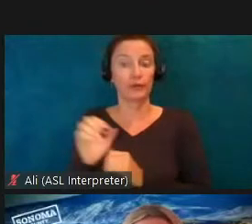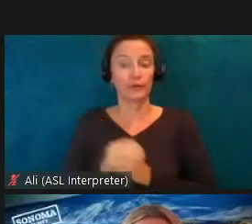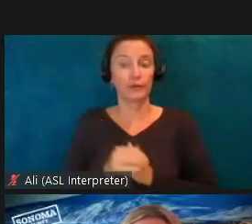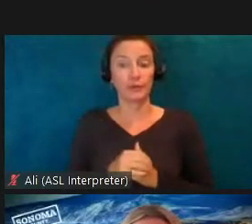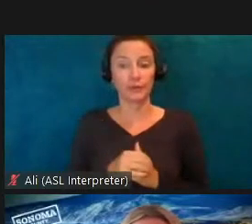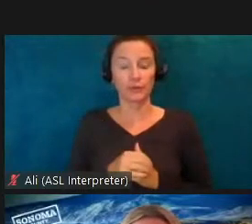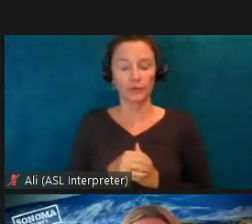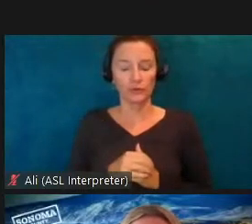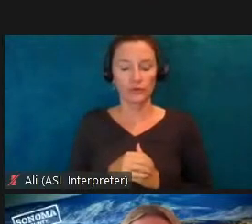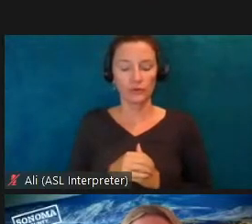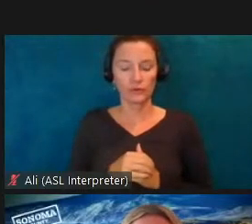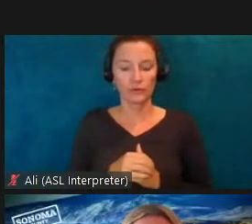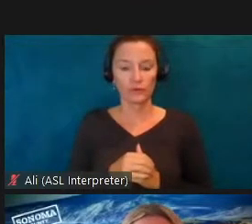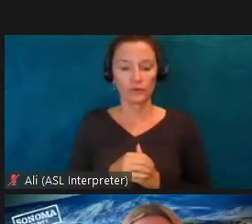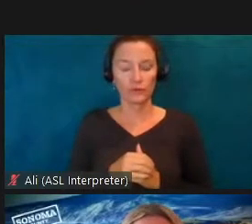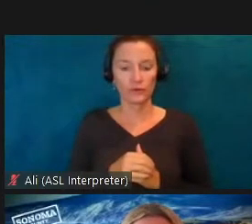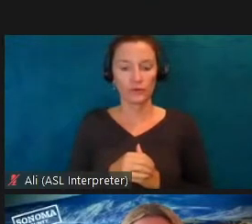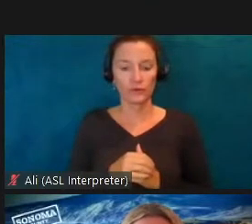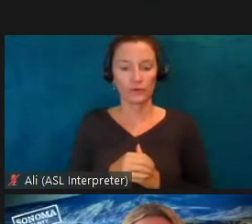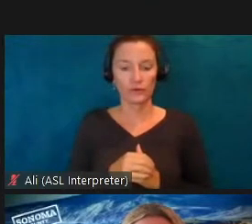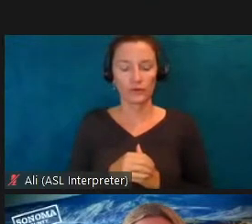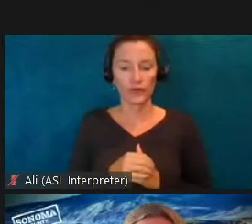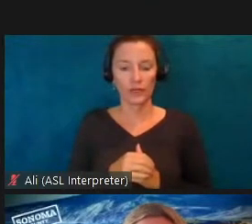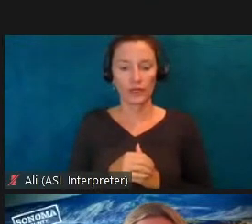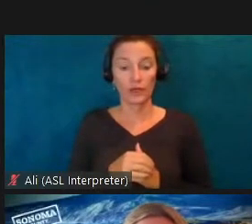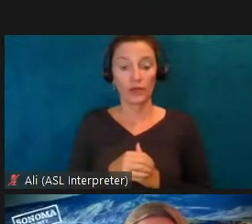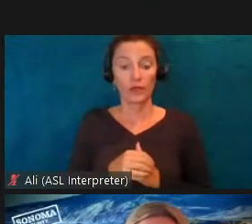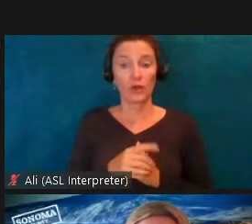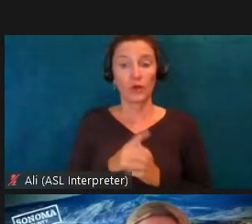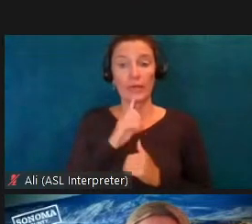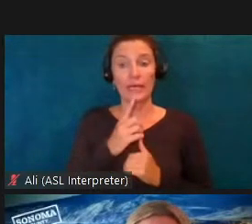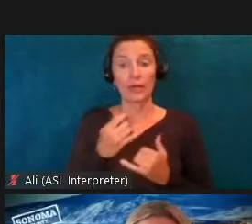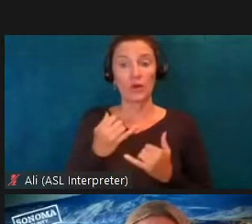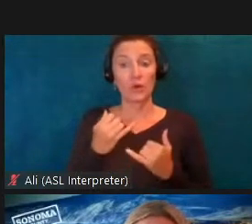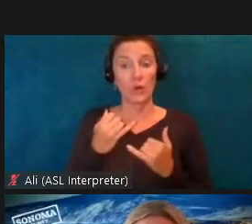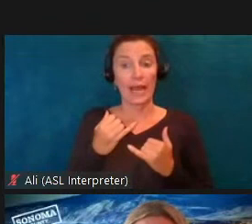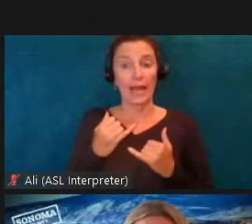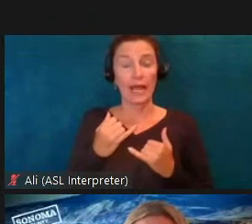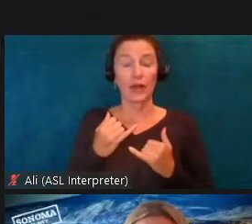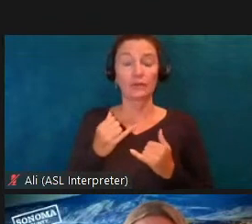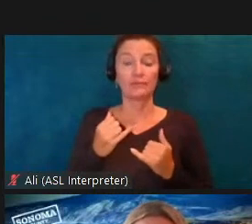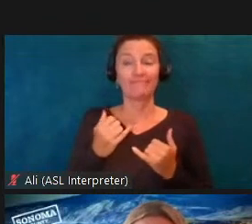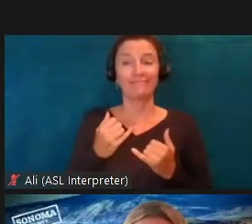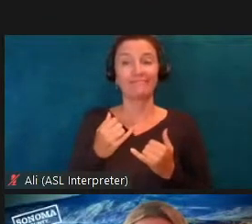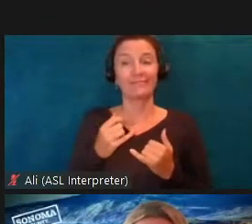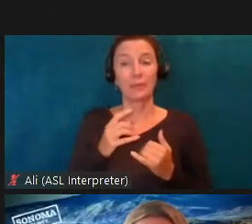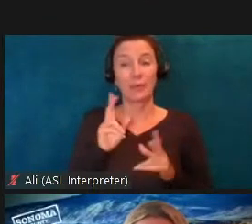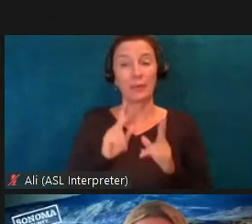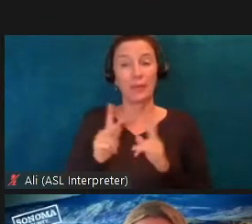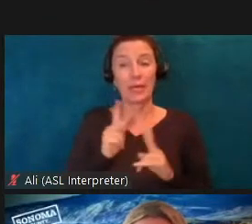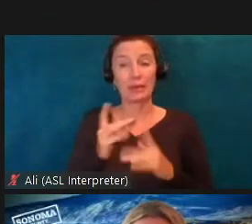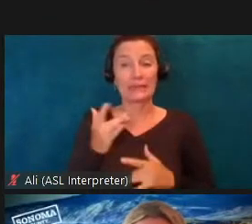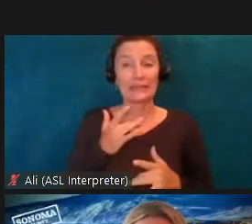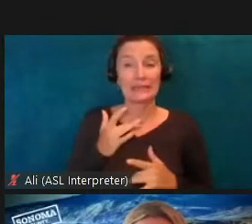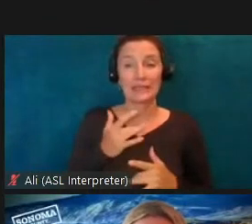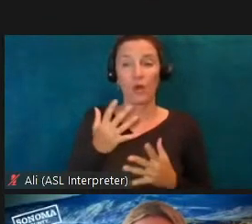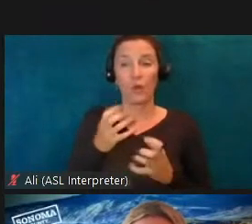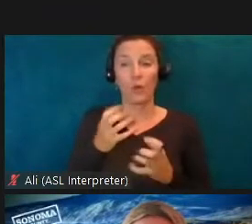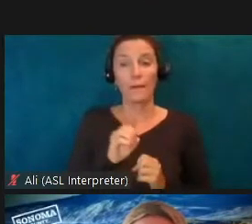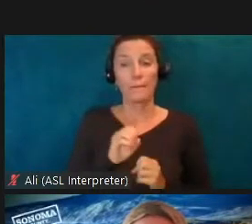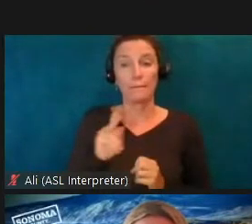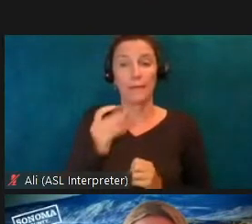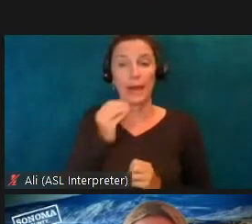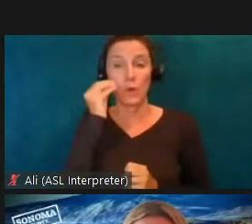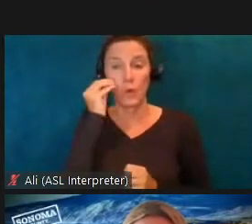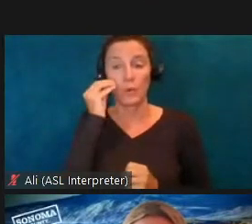Right now, the biggest thing is people are anxious. People want to get back into their houses. Some people